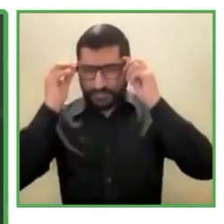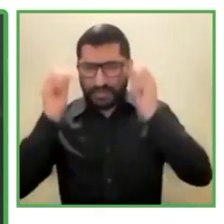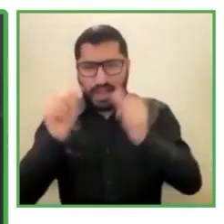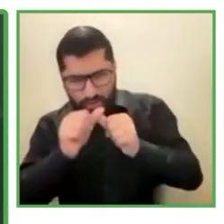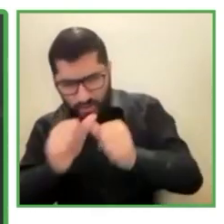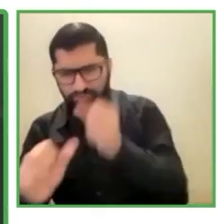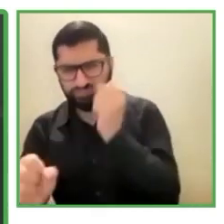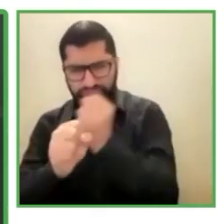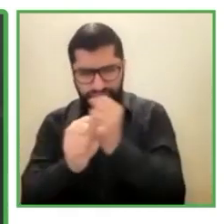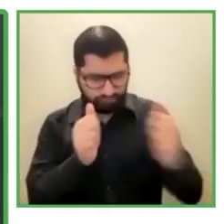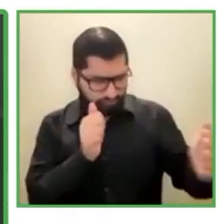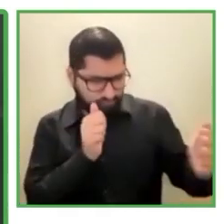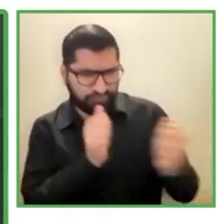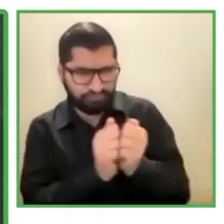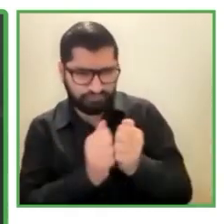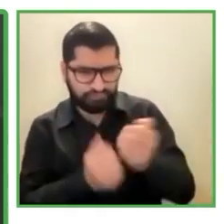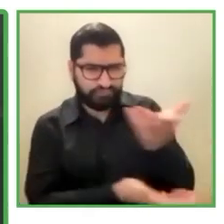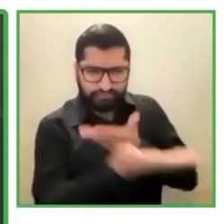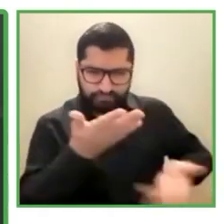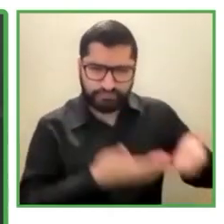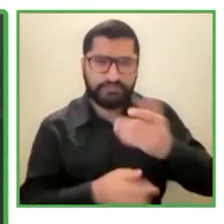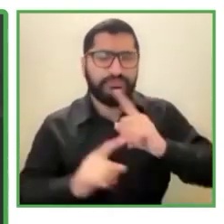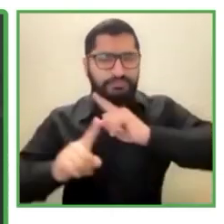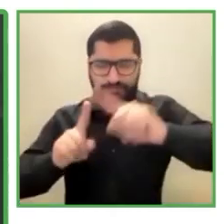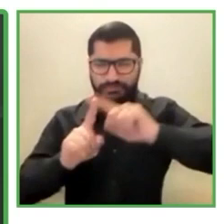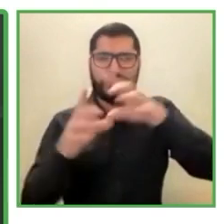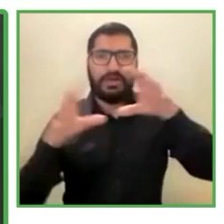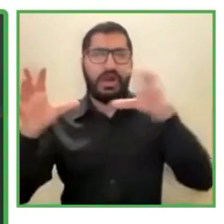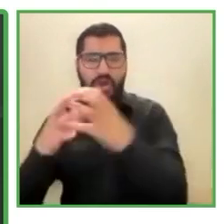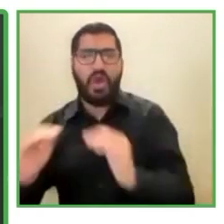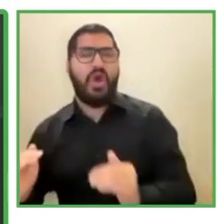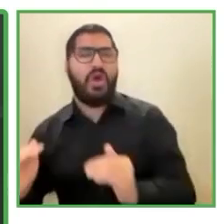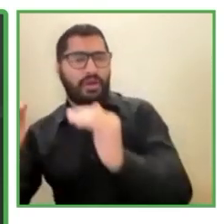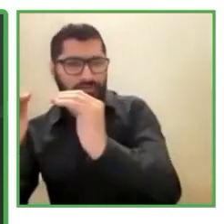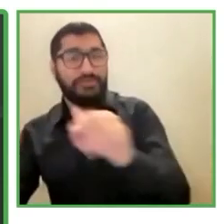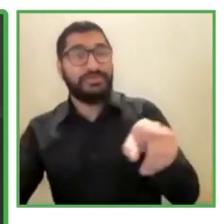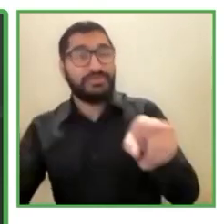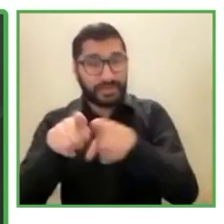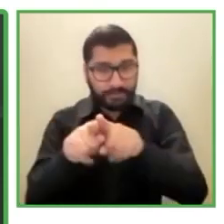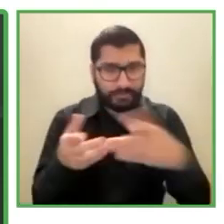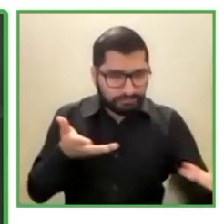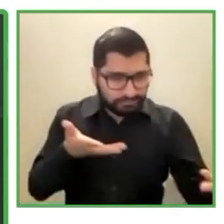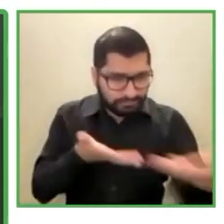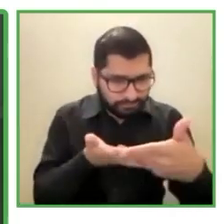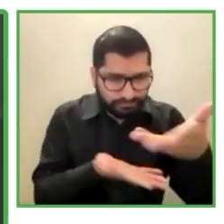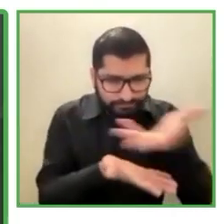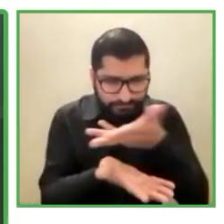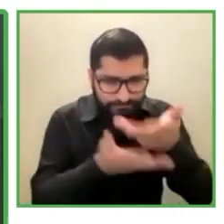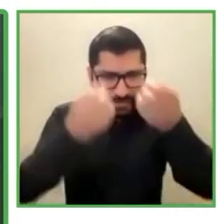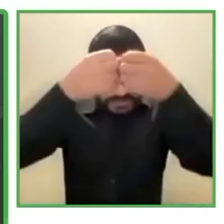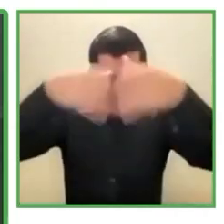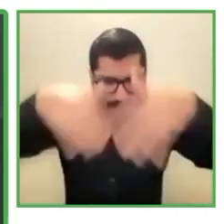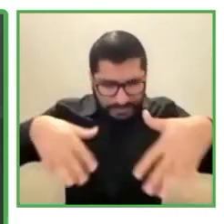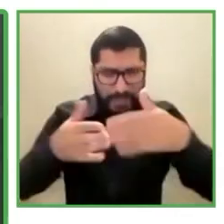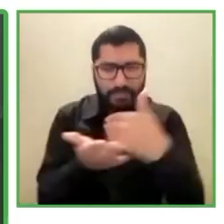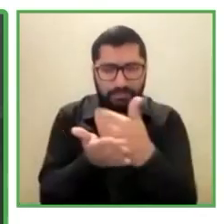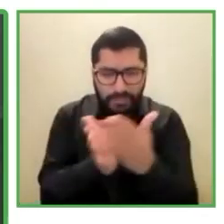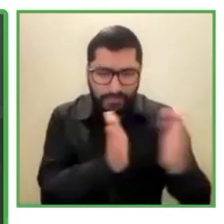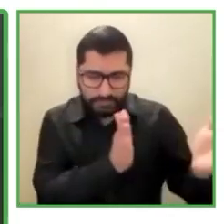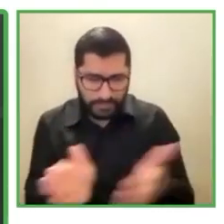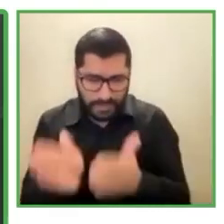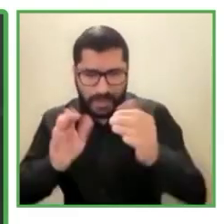to keep up with the professional training methodologies that